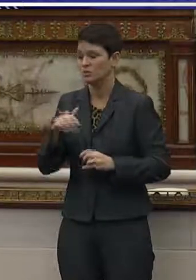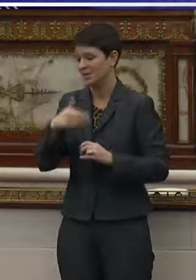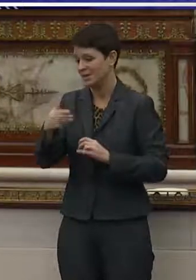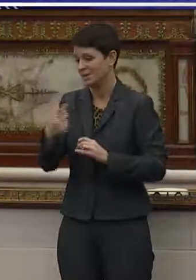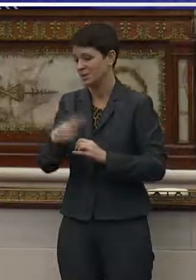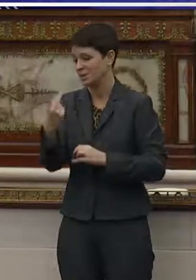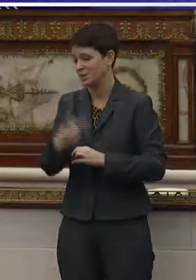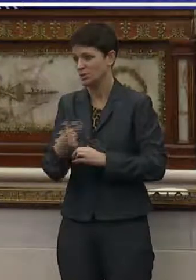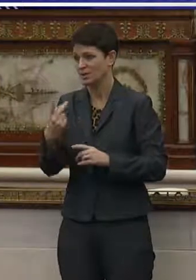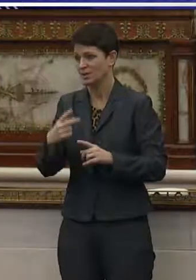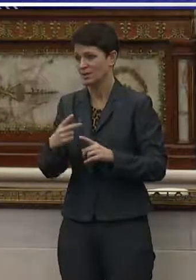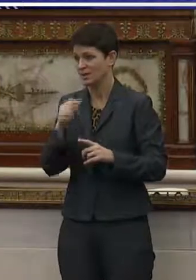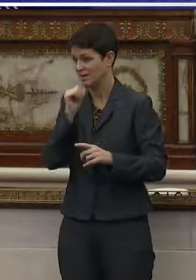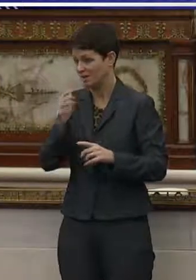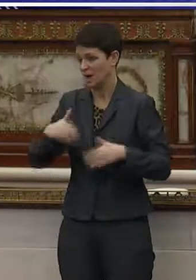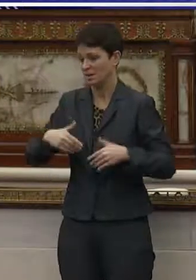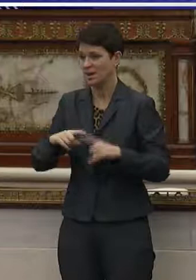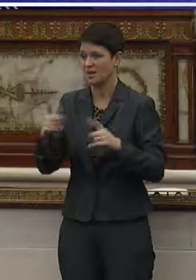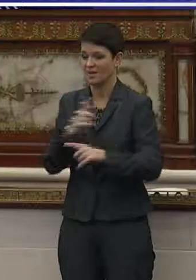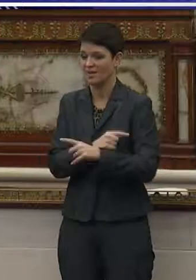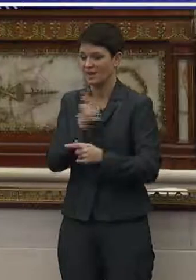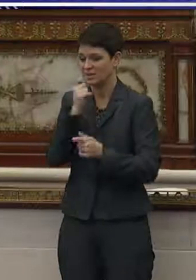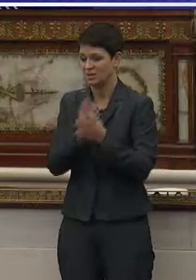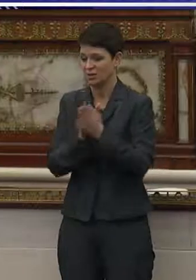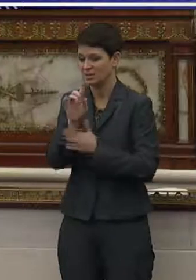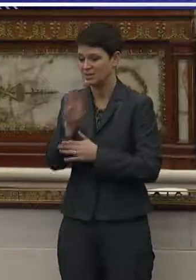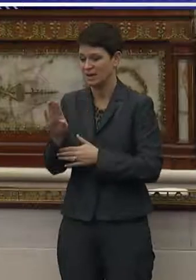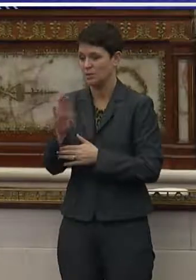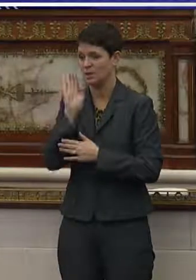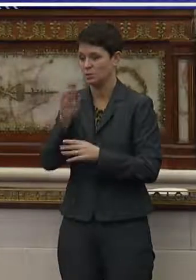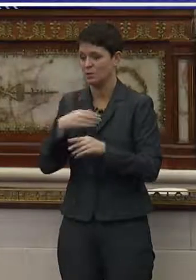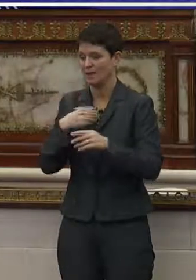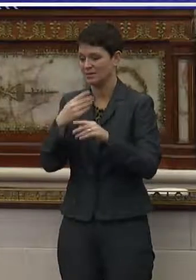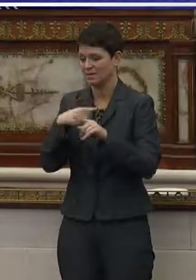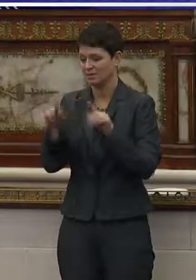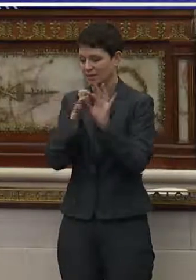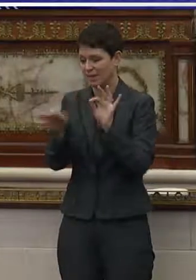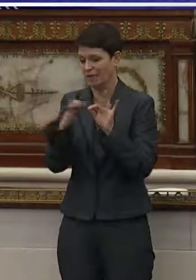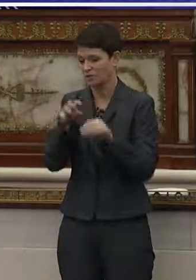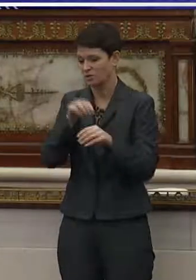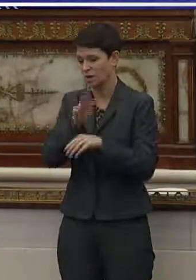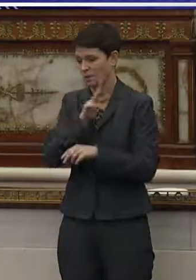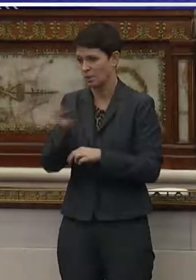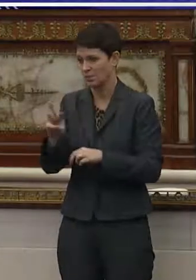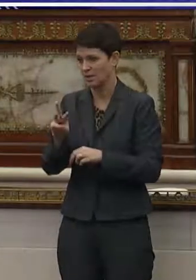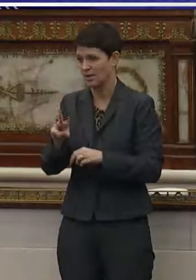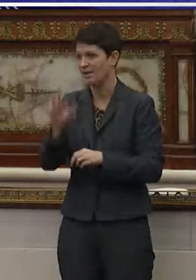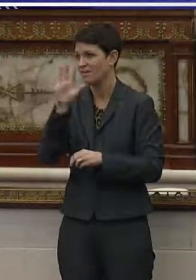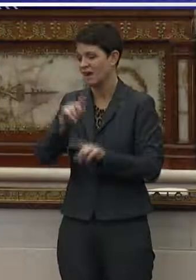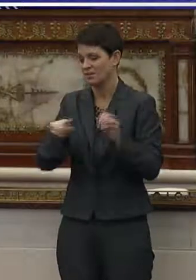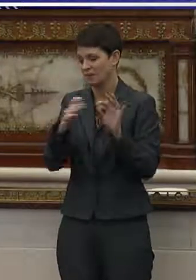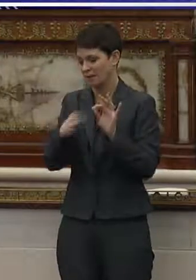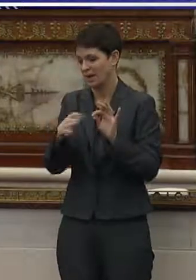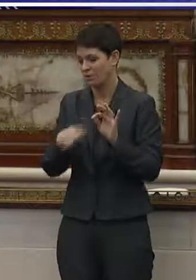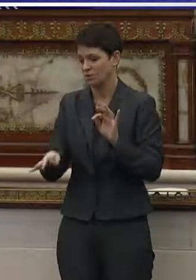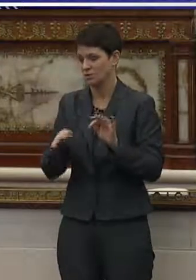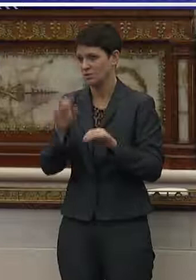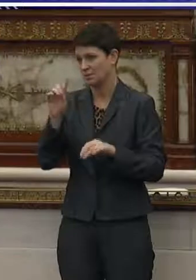or so. If it's not already there, our vaccine interest database will be in different languages on the website, 5 languages.